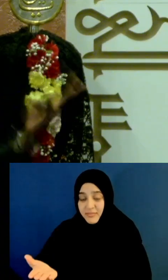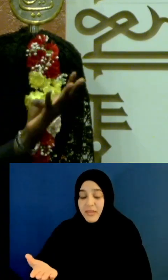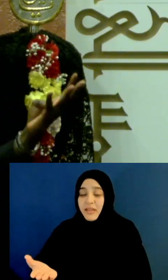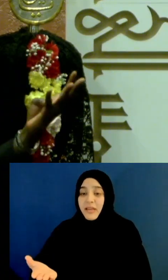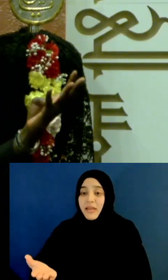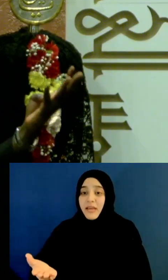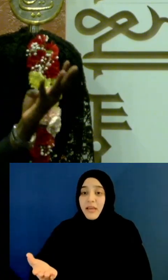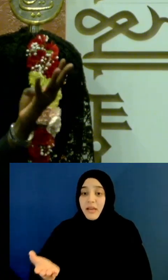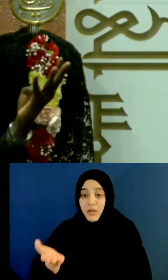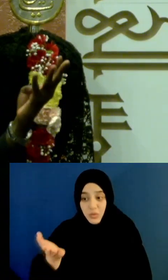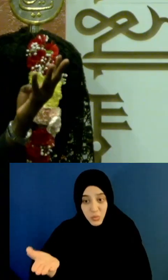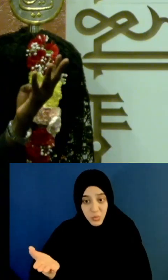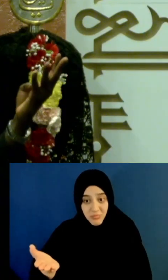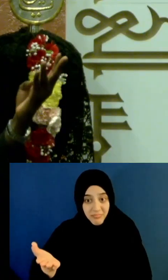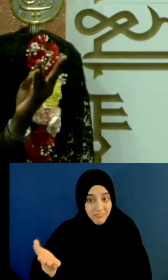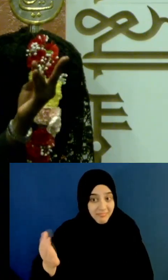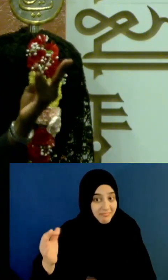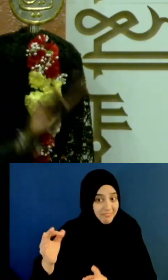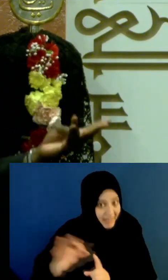Pakistani,